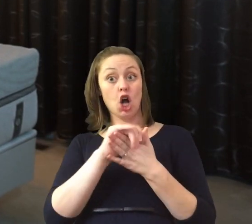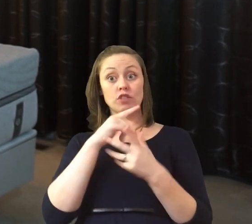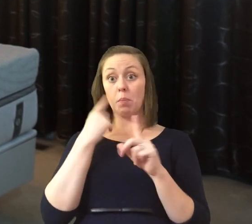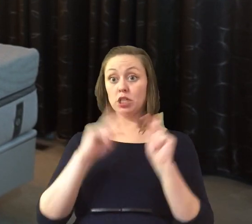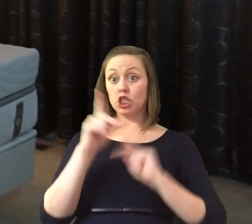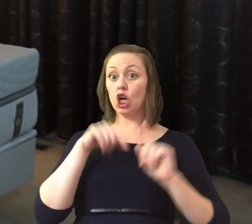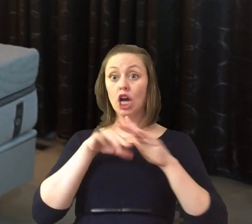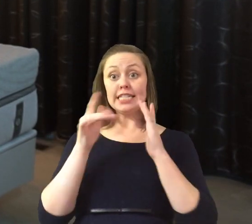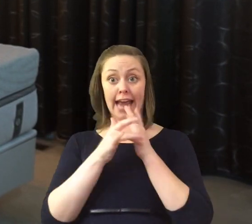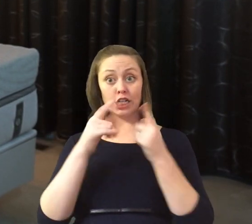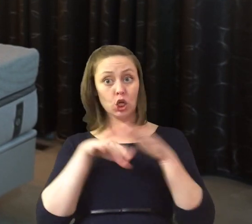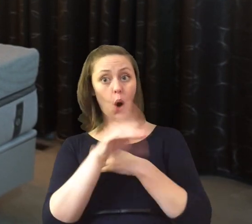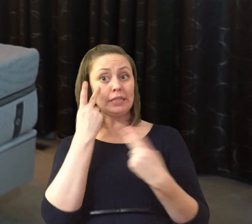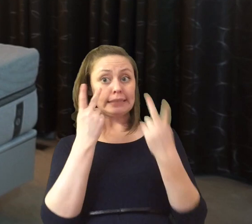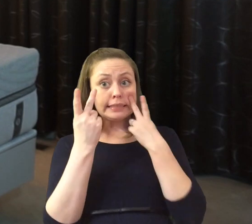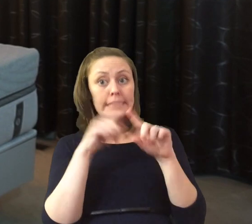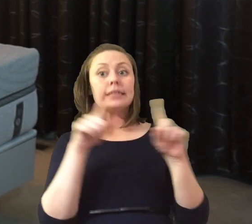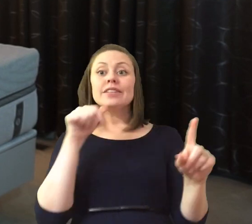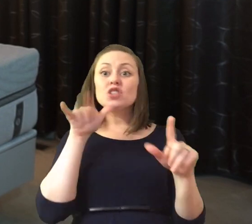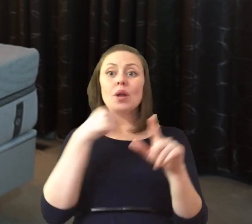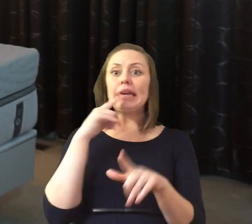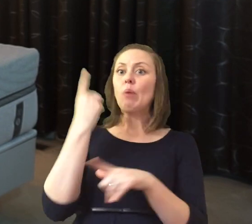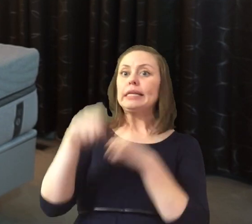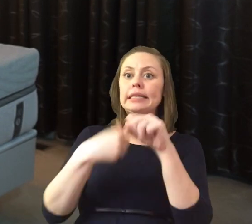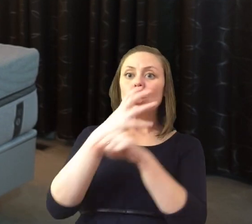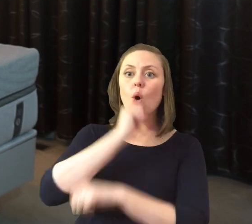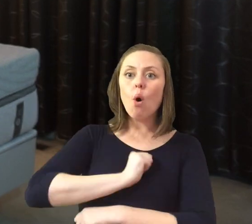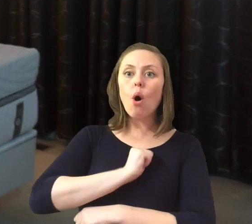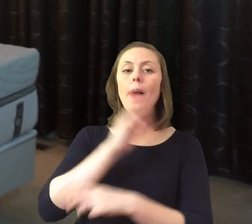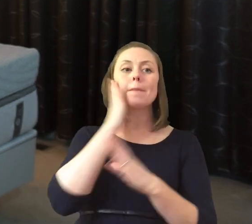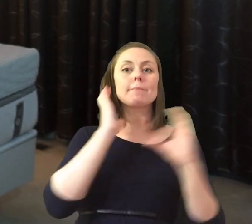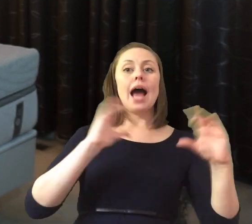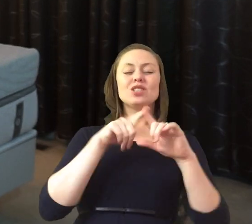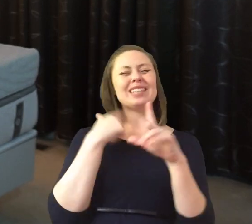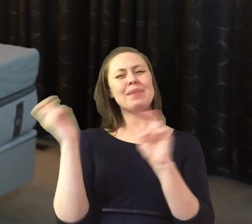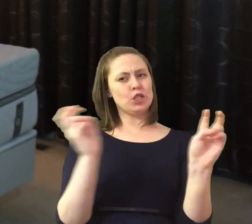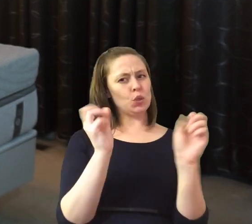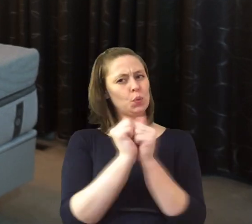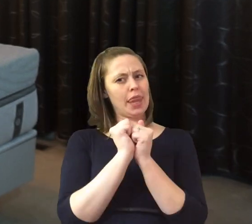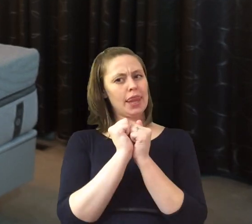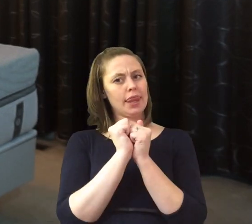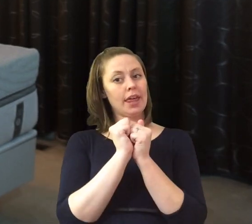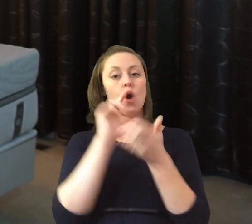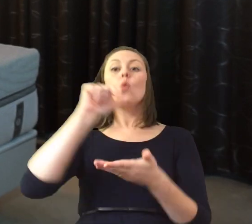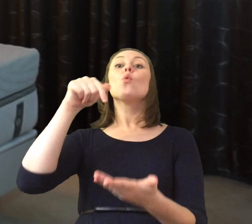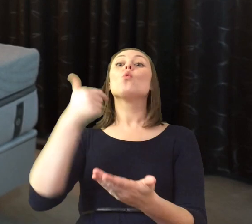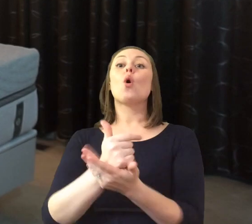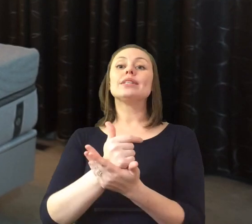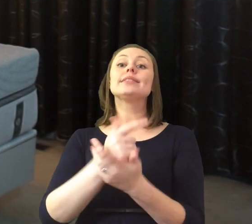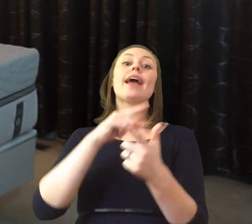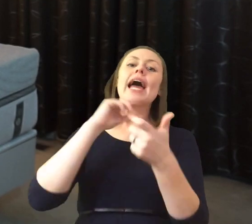technician to come out, like even though the mattress was only like a year old. So I think there was some issues with their warranty